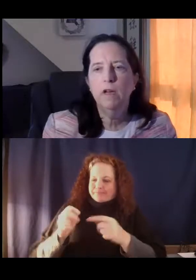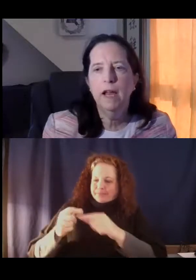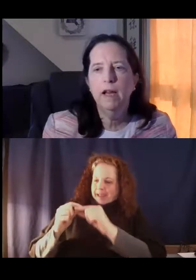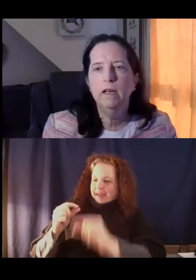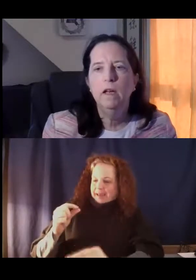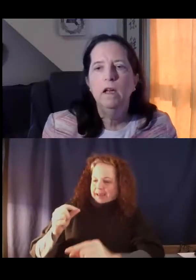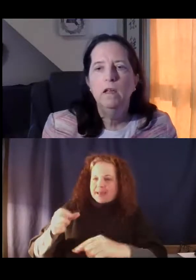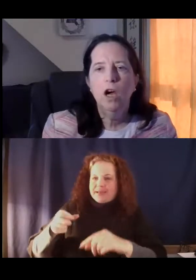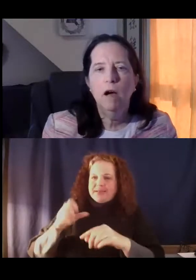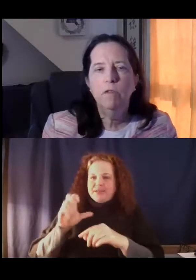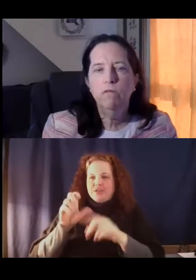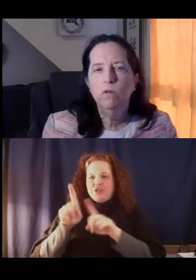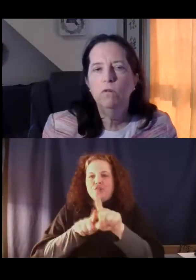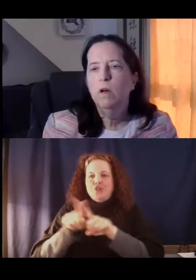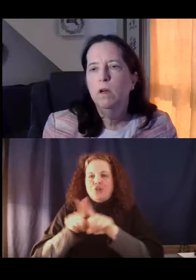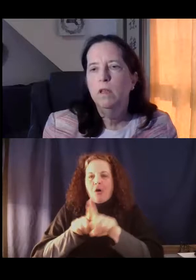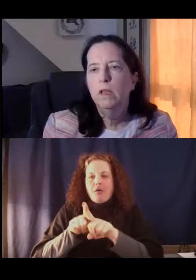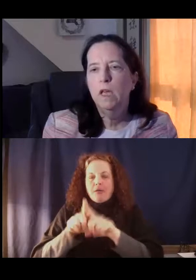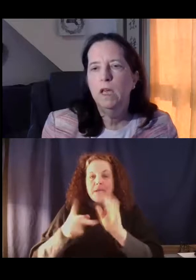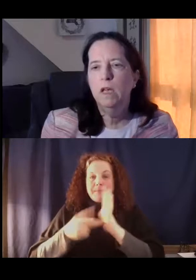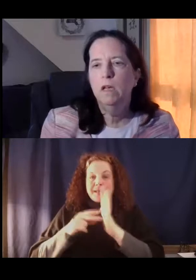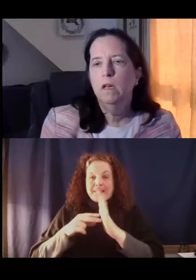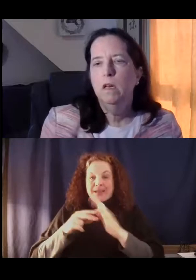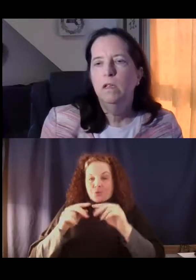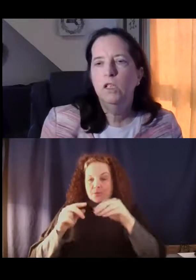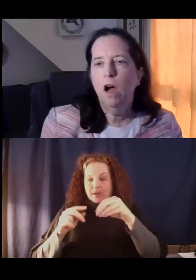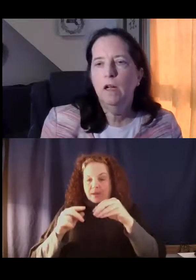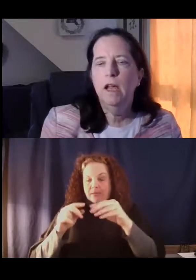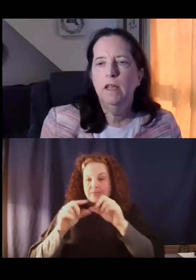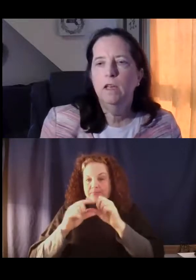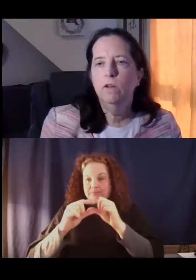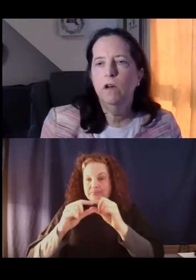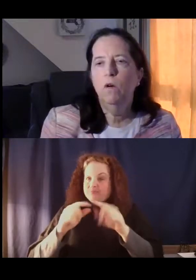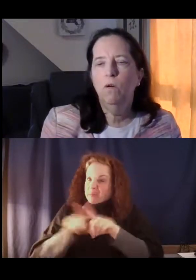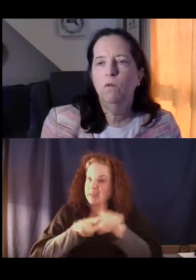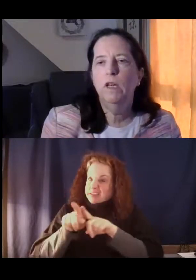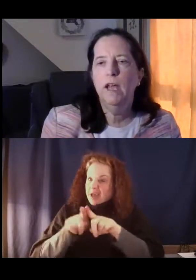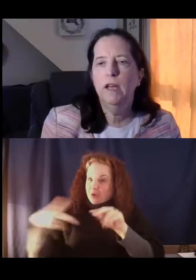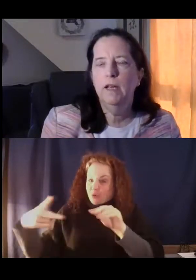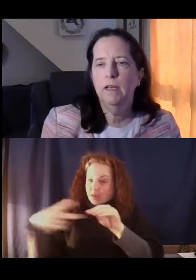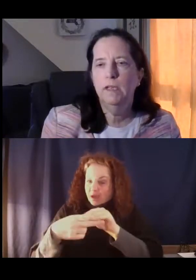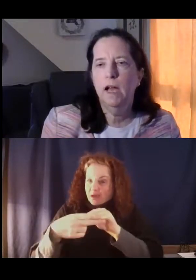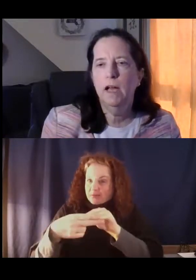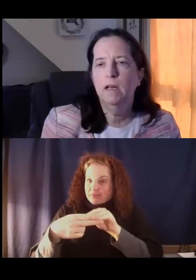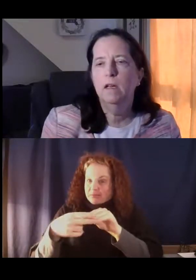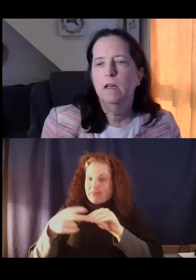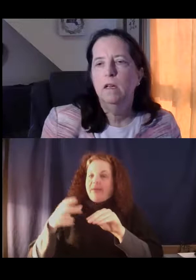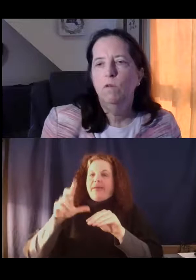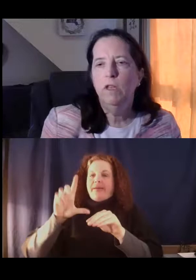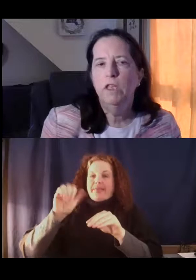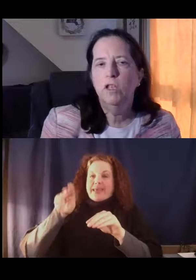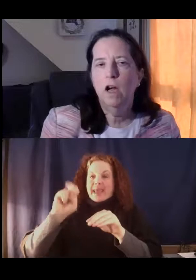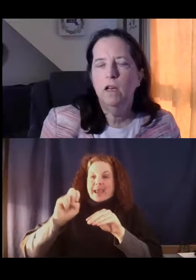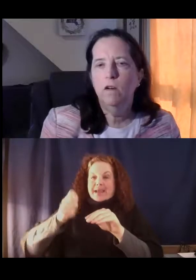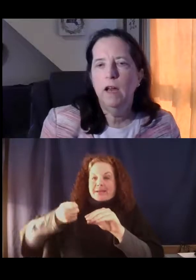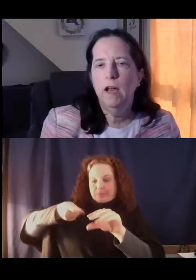put your cane top through the sock, and then you can hold the cane inside